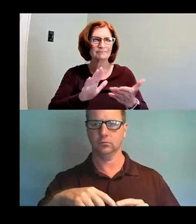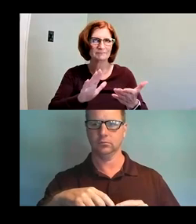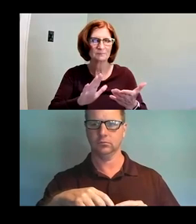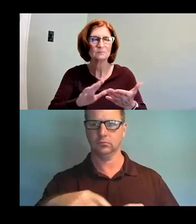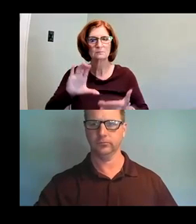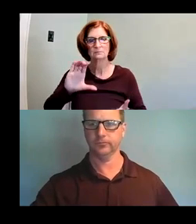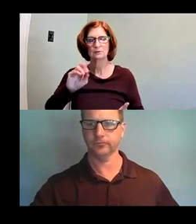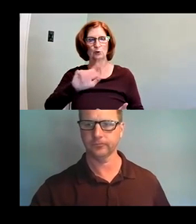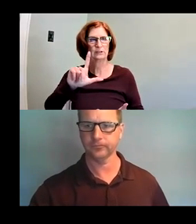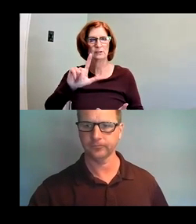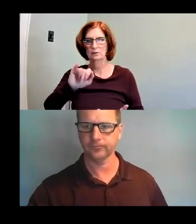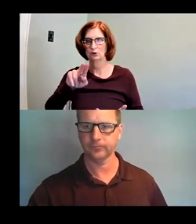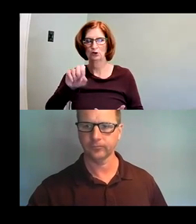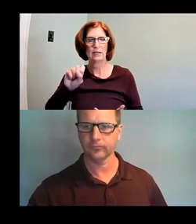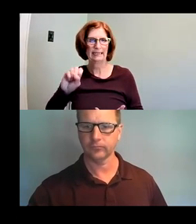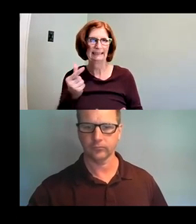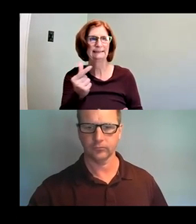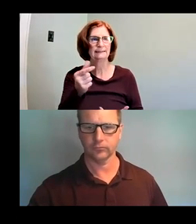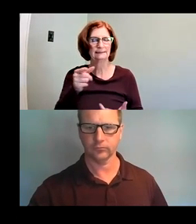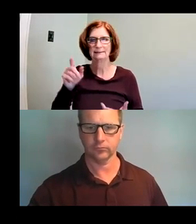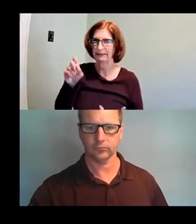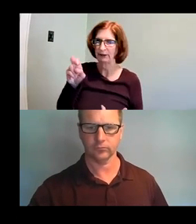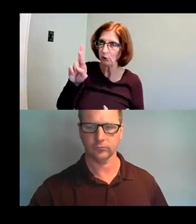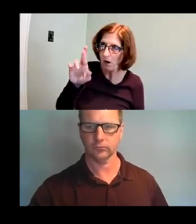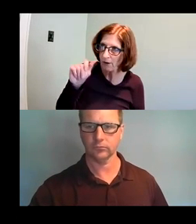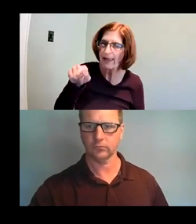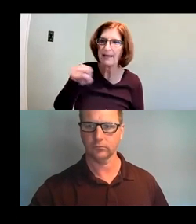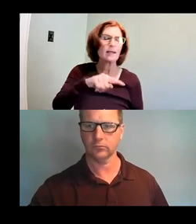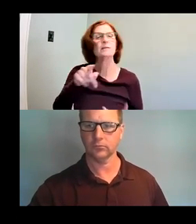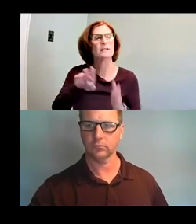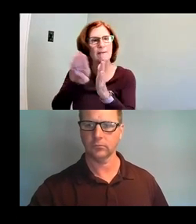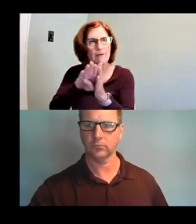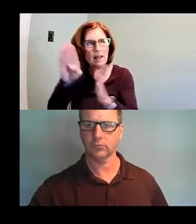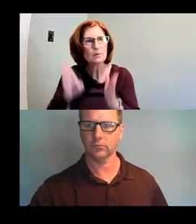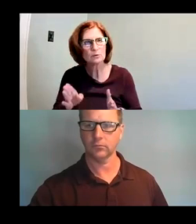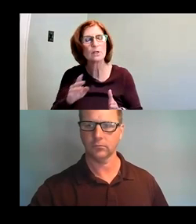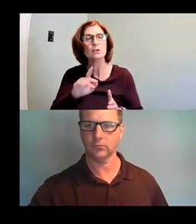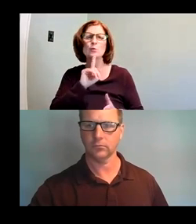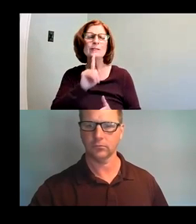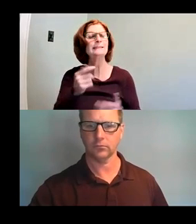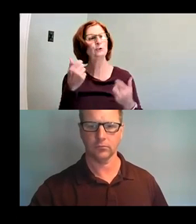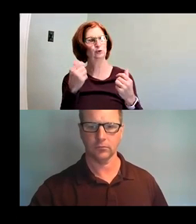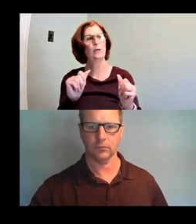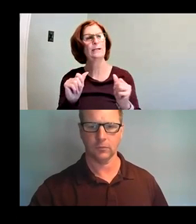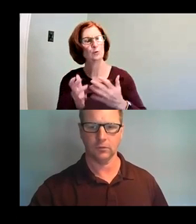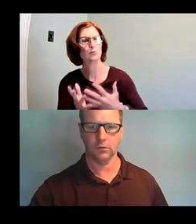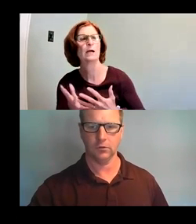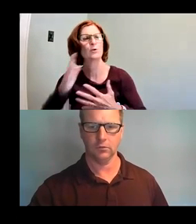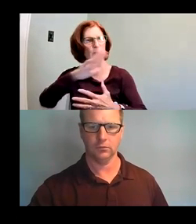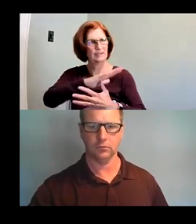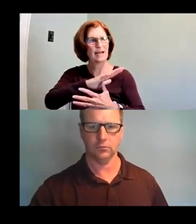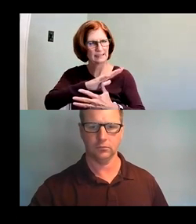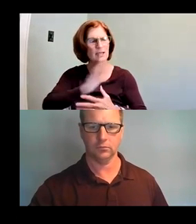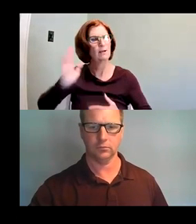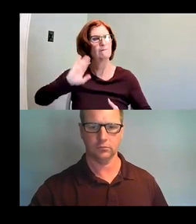Crystal Jennings and everyone else of URA and the developers for really trying to prioritize Penn Plaza